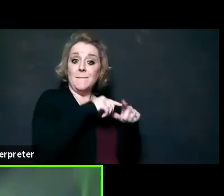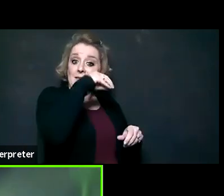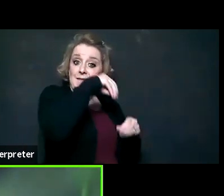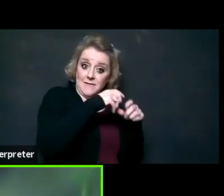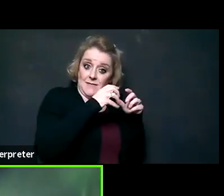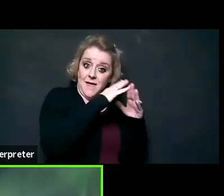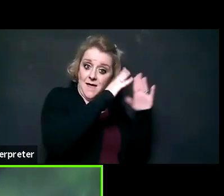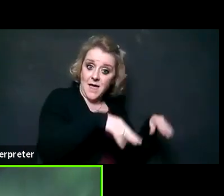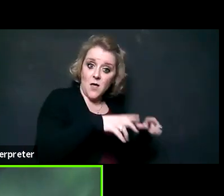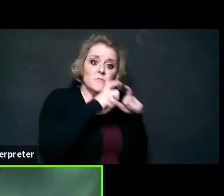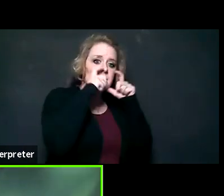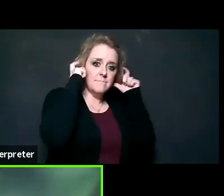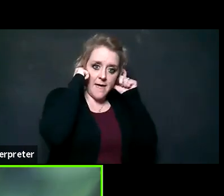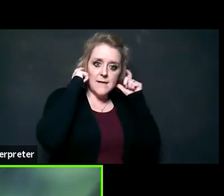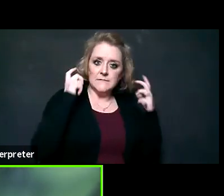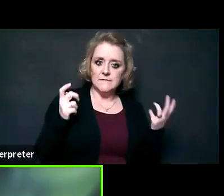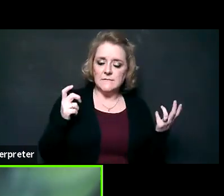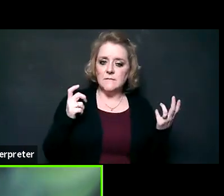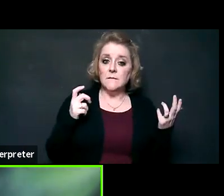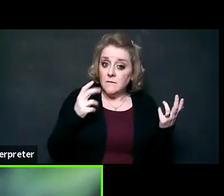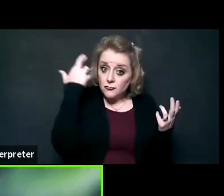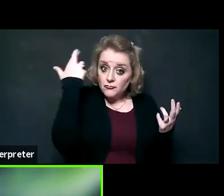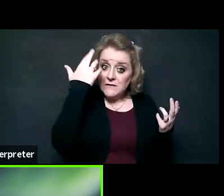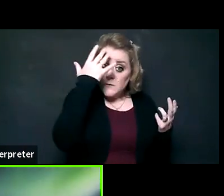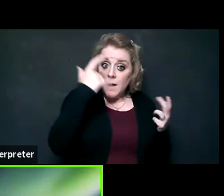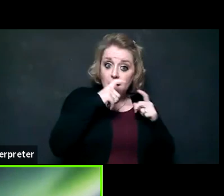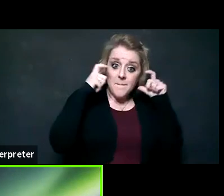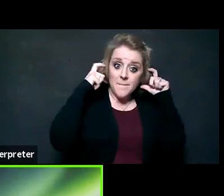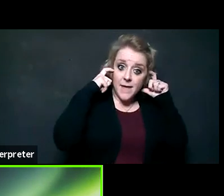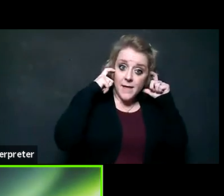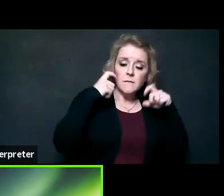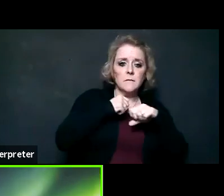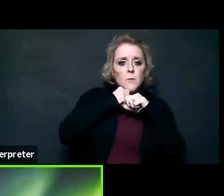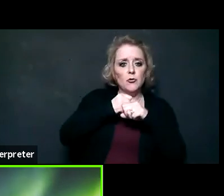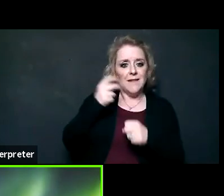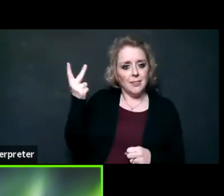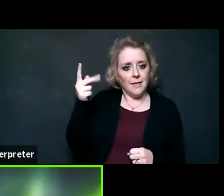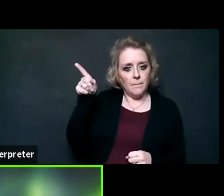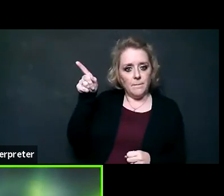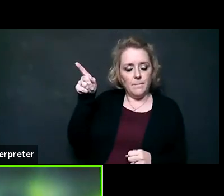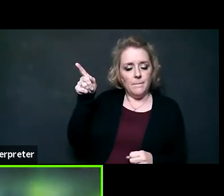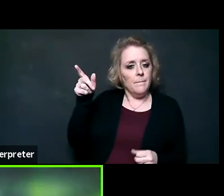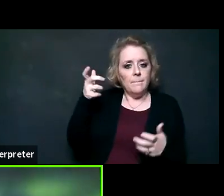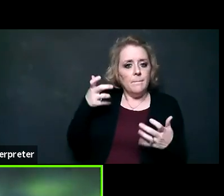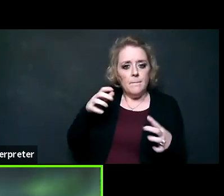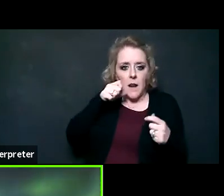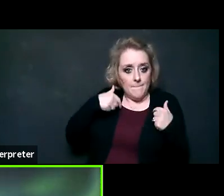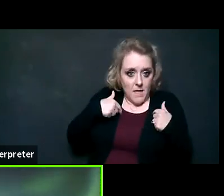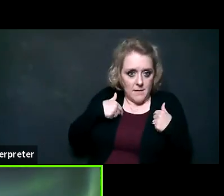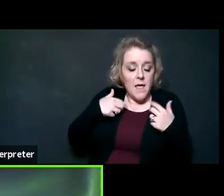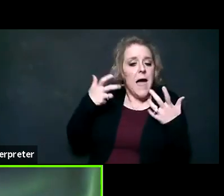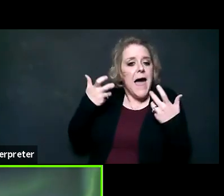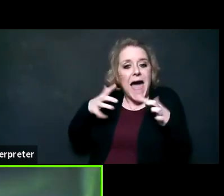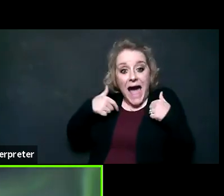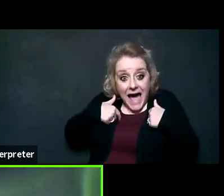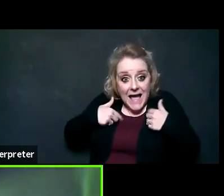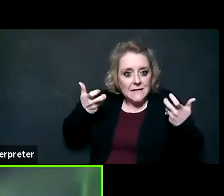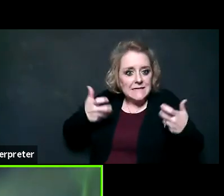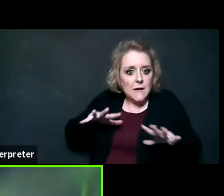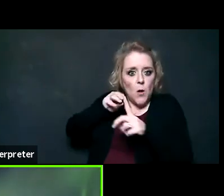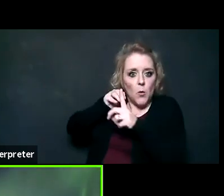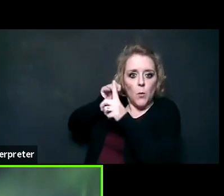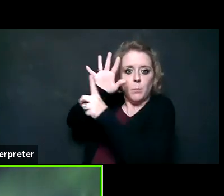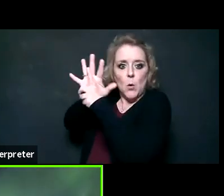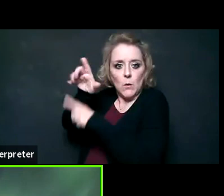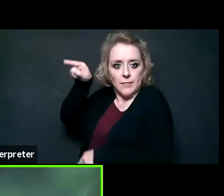overdo that. And I did that for their benefit, not mine. I didn't want them to be responsible for something I could expose. And in Kansas, they have